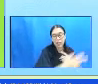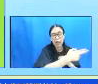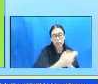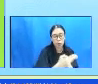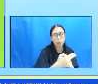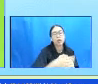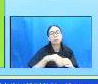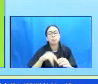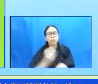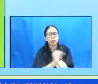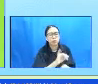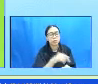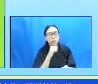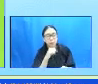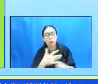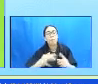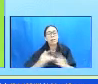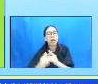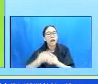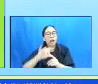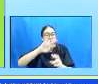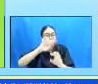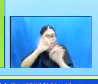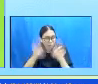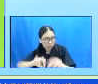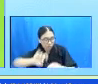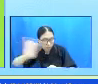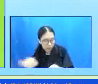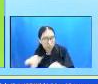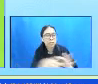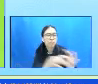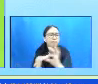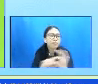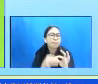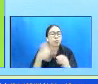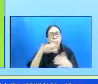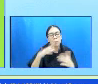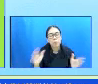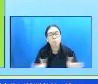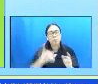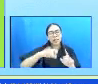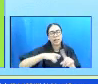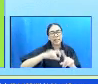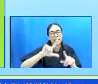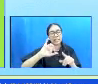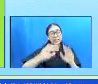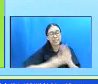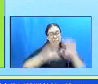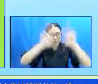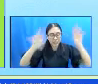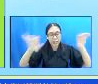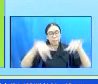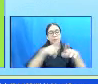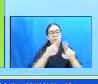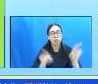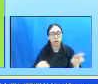as Oxfam is also, very active in the global north, particularly because as COP26 is hosted in the UK, the